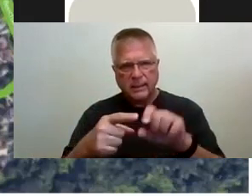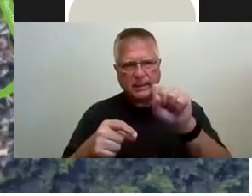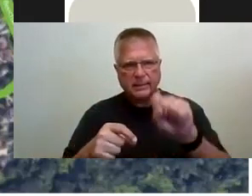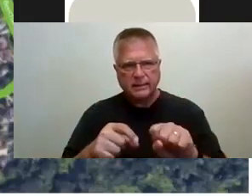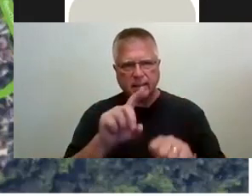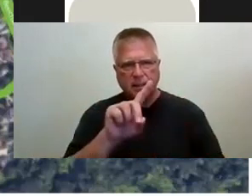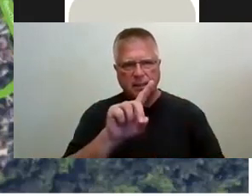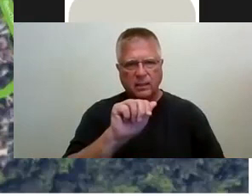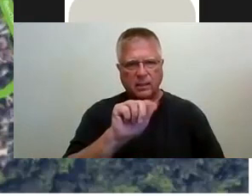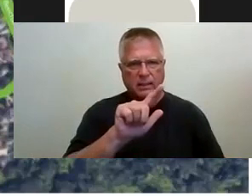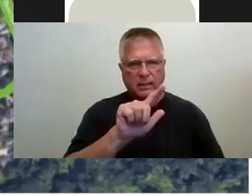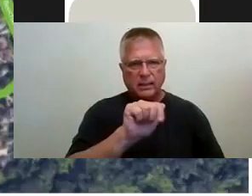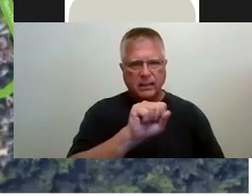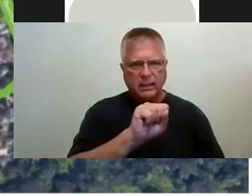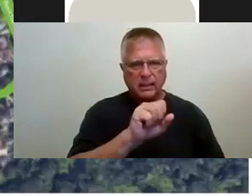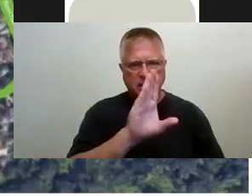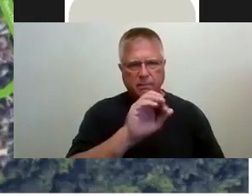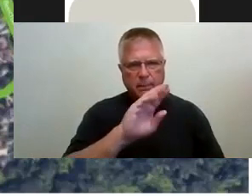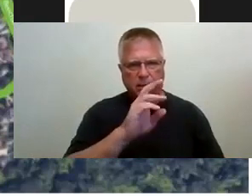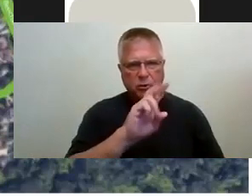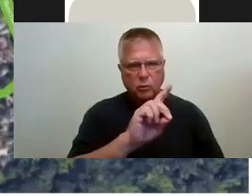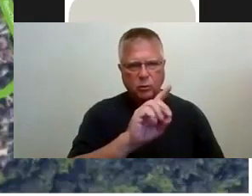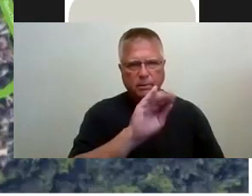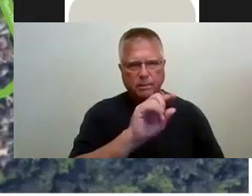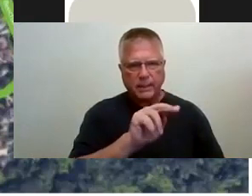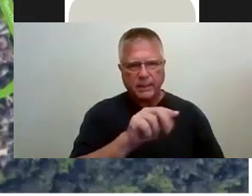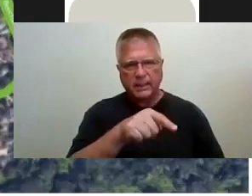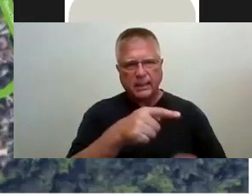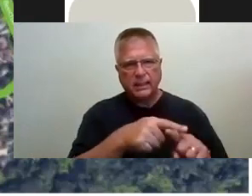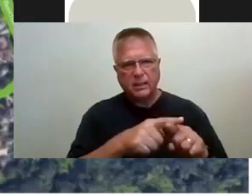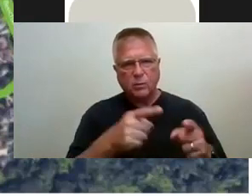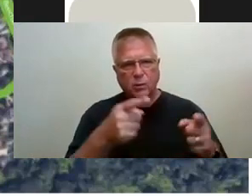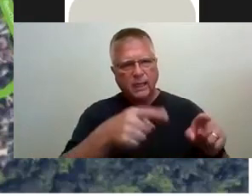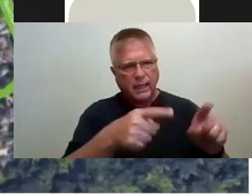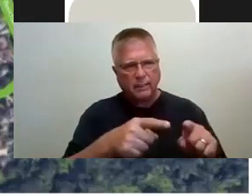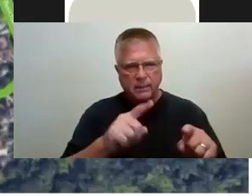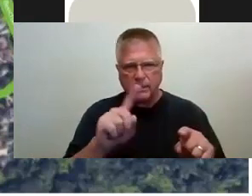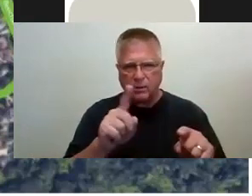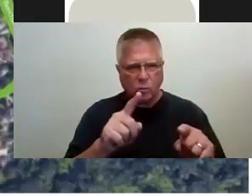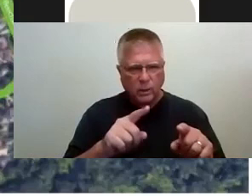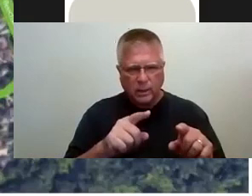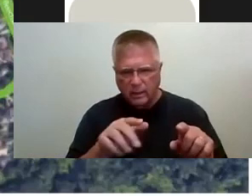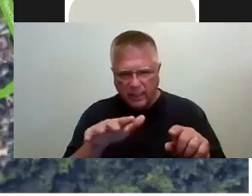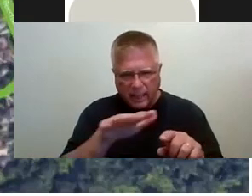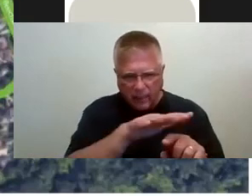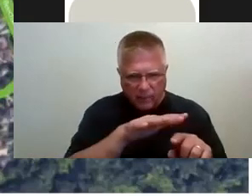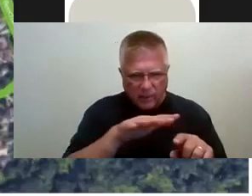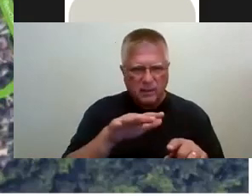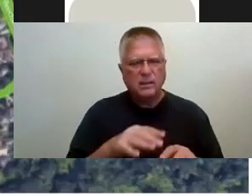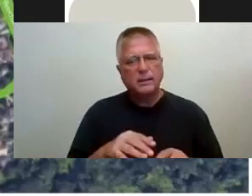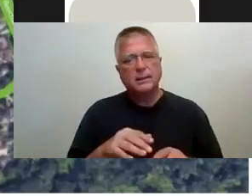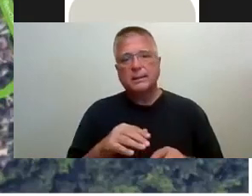Dallas Beechwood Beacon intersection happens, and where that kind of slip section, and that's been on